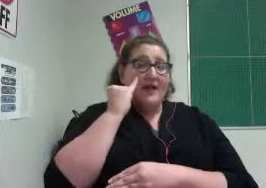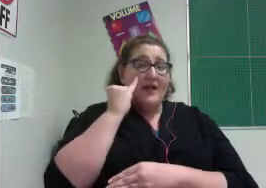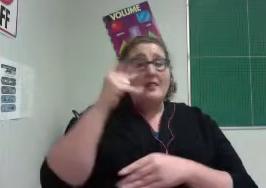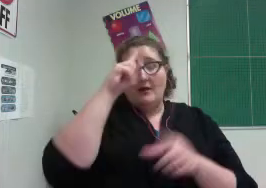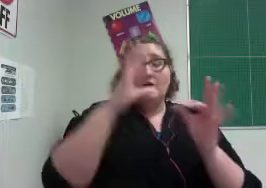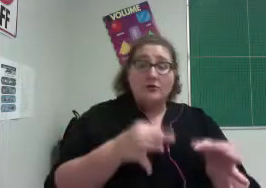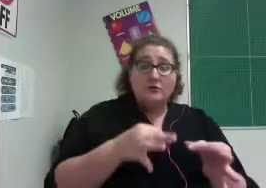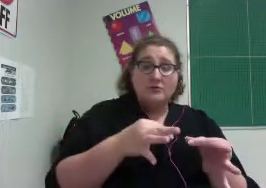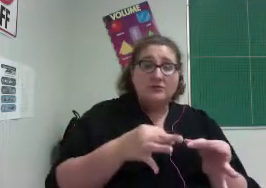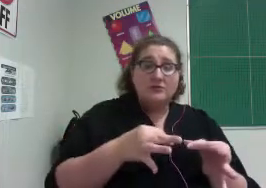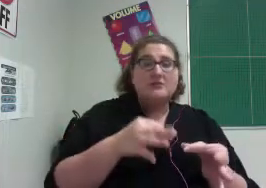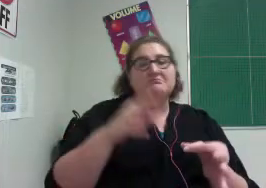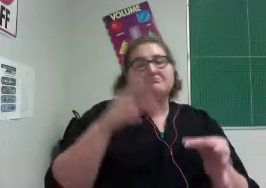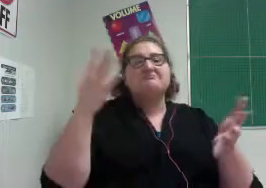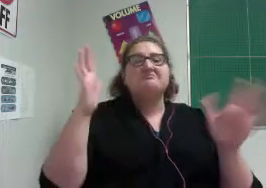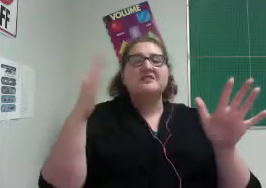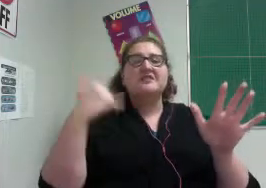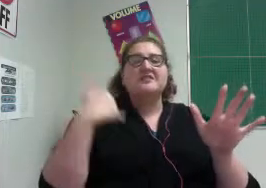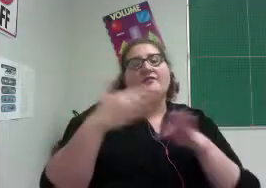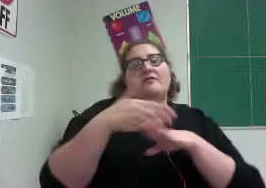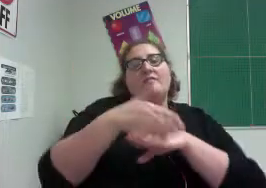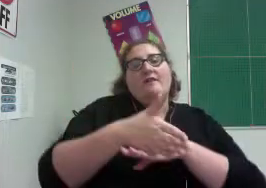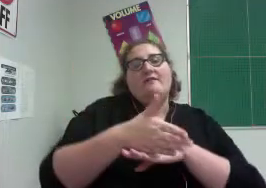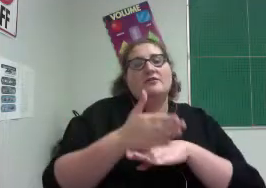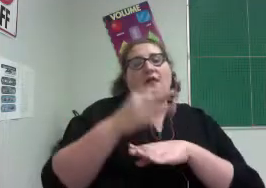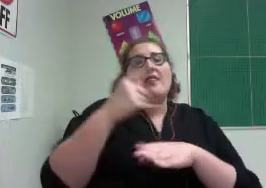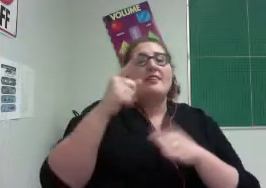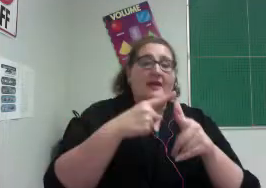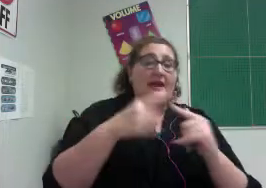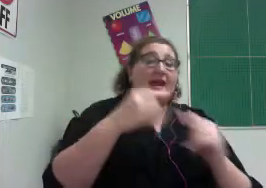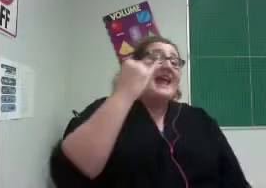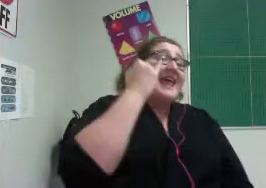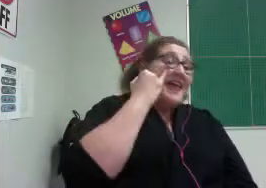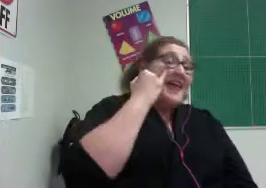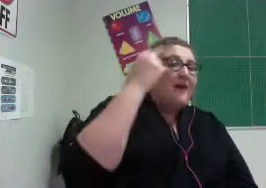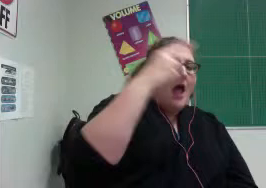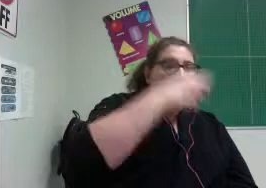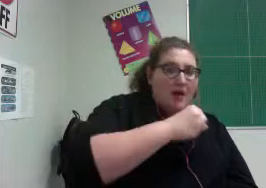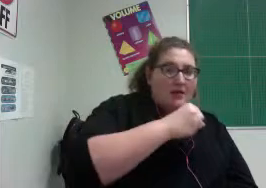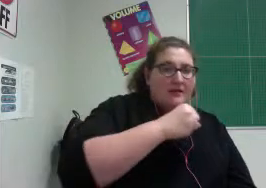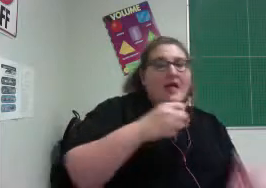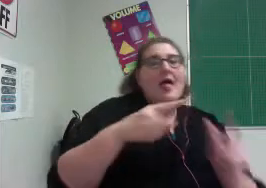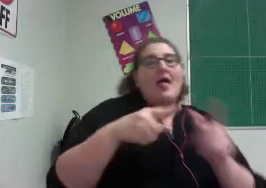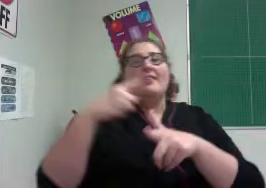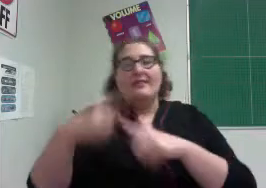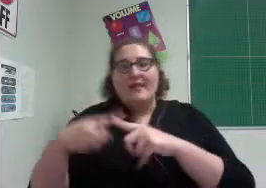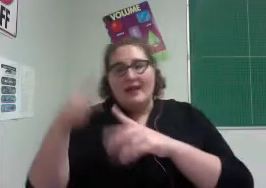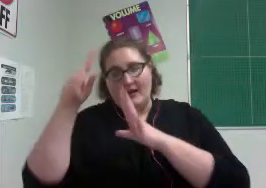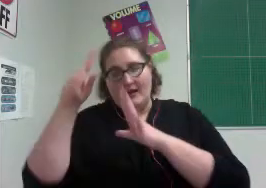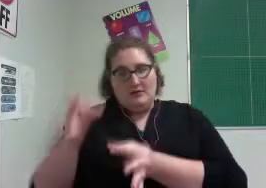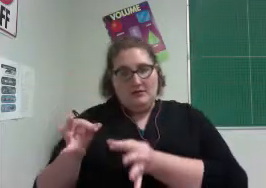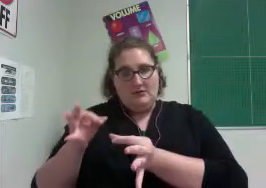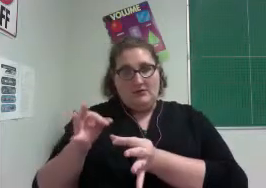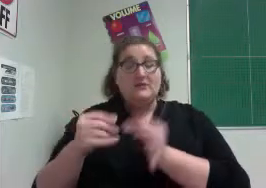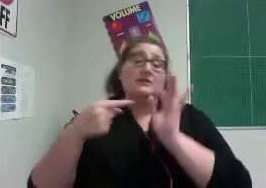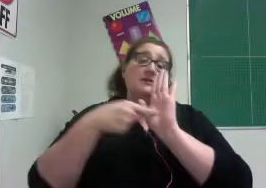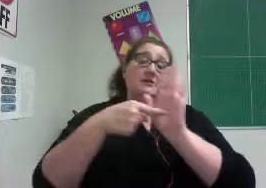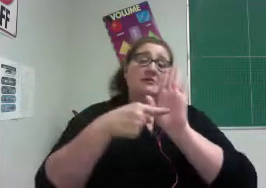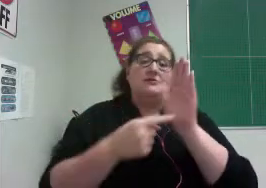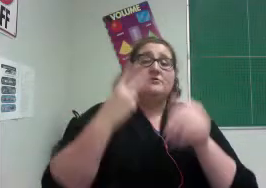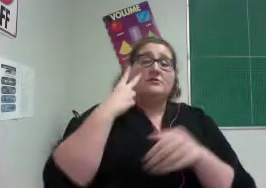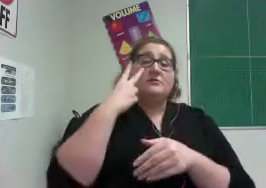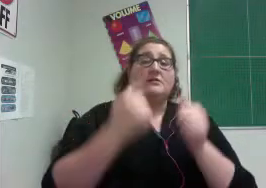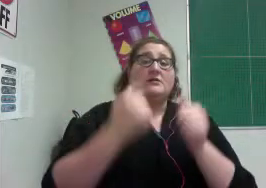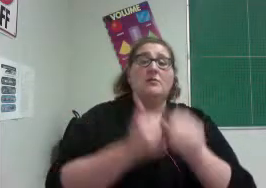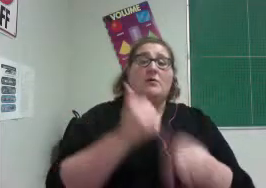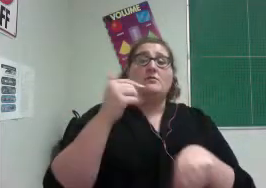part Q following the then. So we're saying if the hypothesis, then the conclusion. The symbols that we'll use, and you'll see